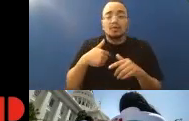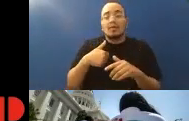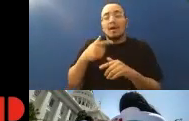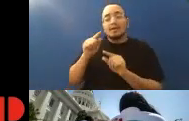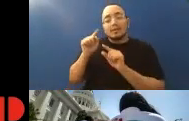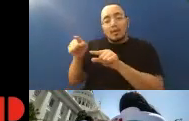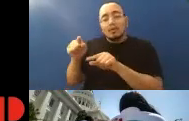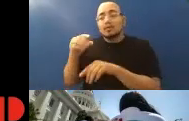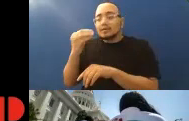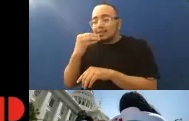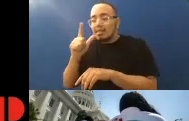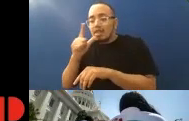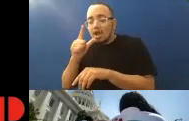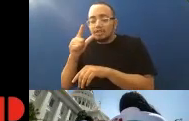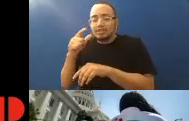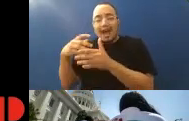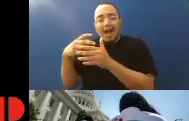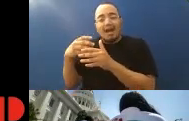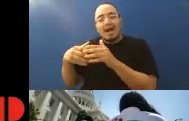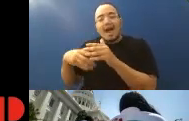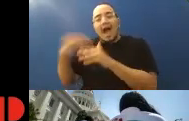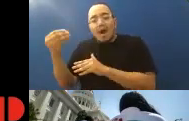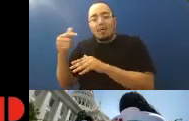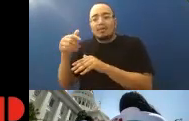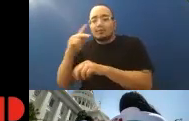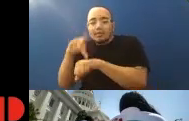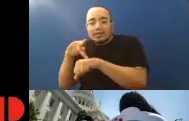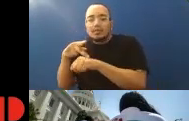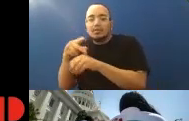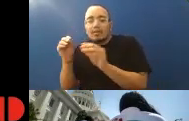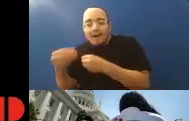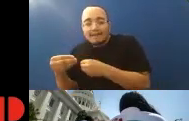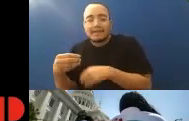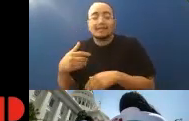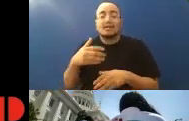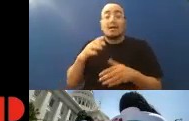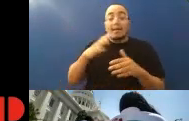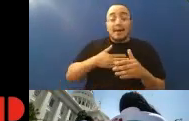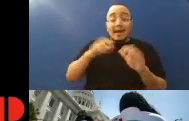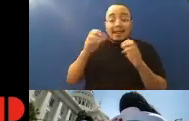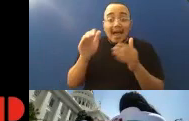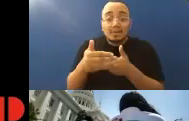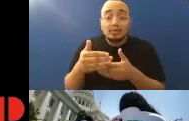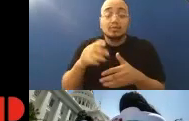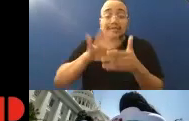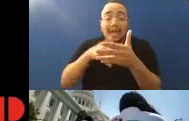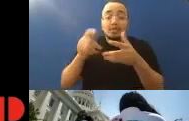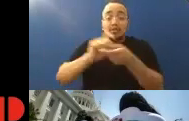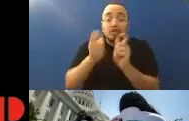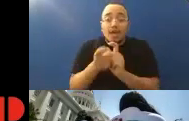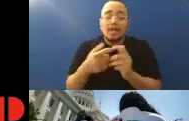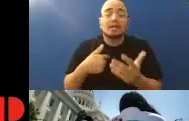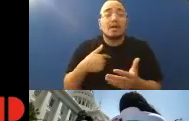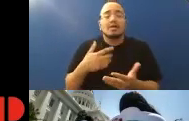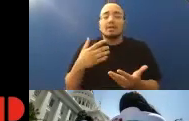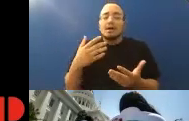to have my classes changed. Even though I developed great relationships with my teachers, I loved history. I had to change my history teacher. It's just